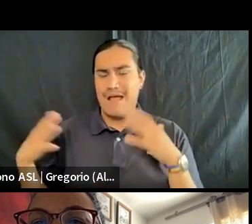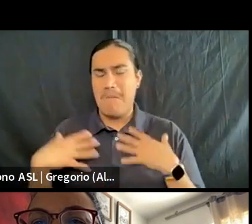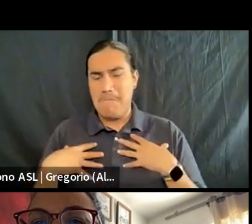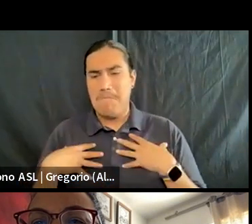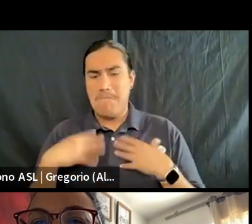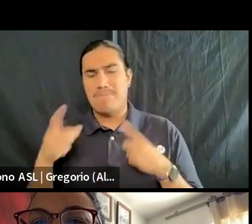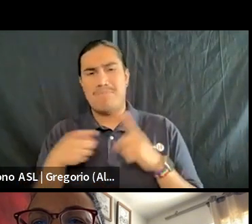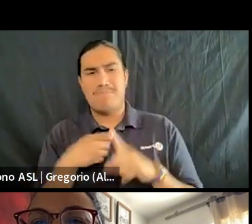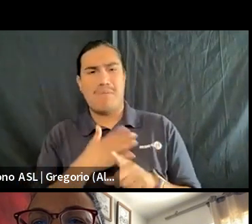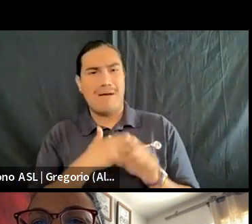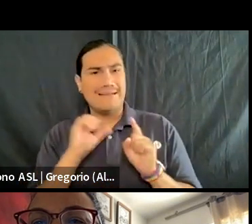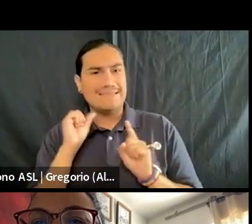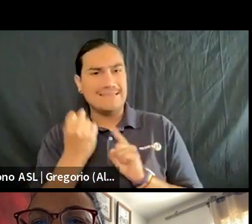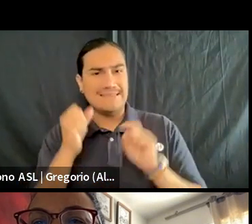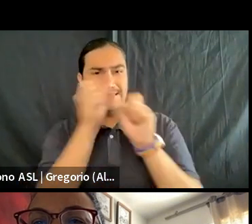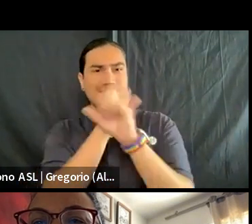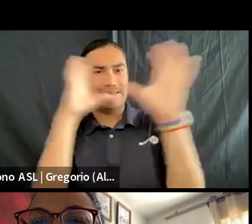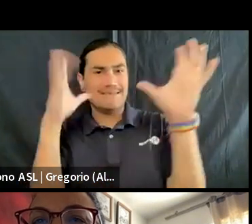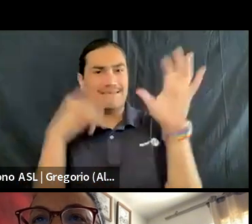wrote.